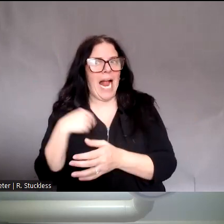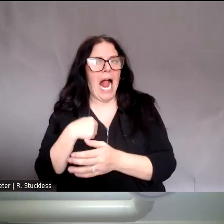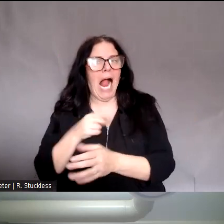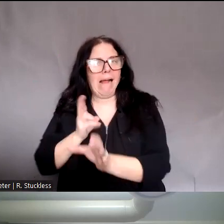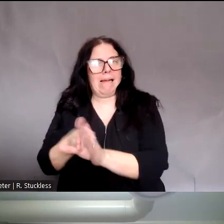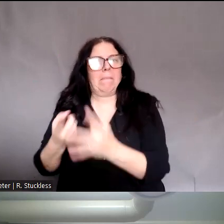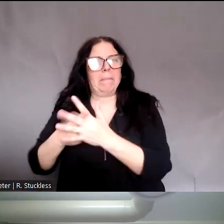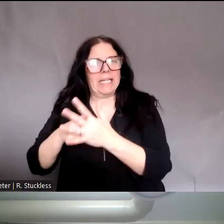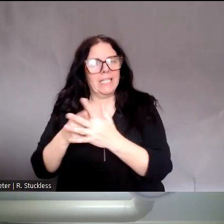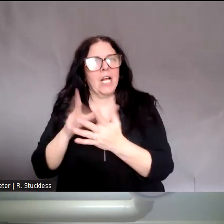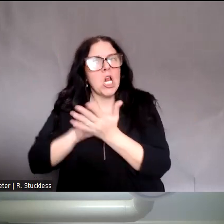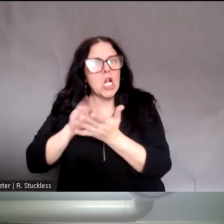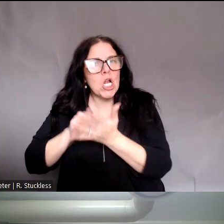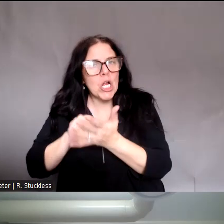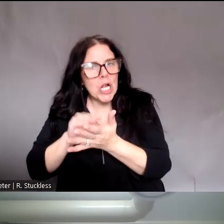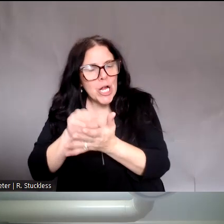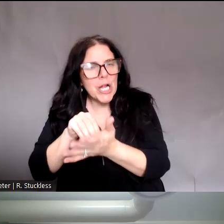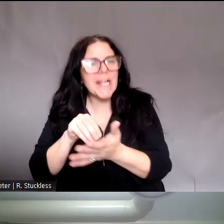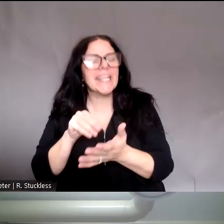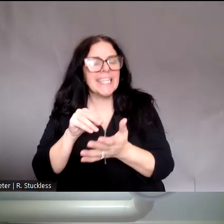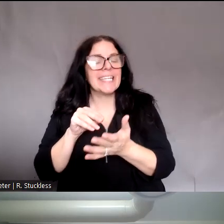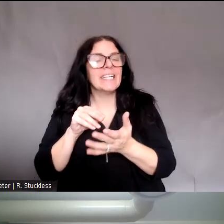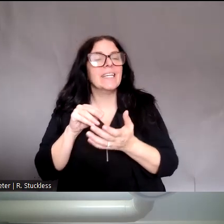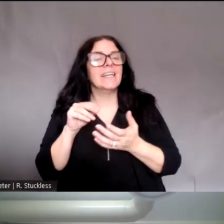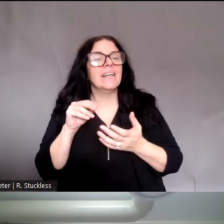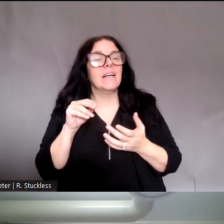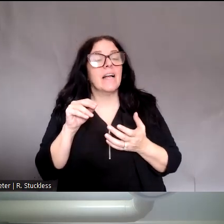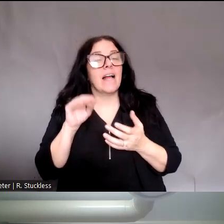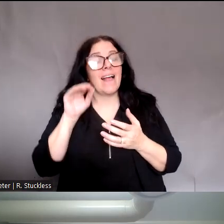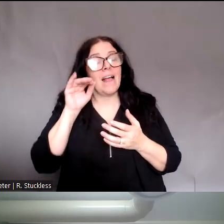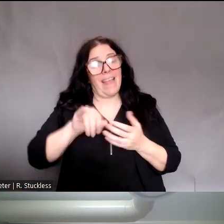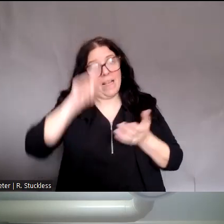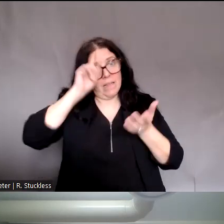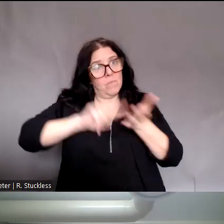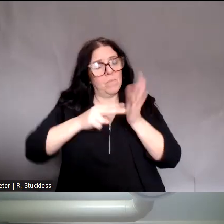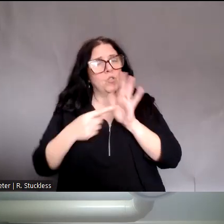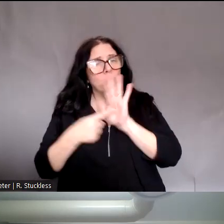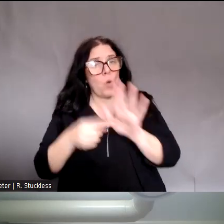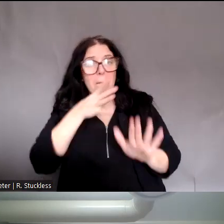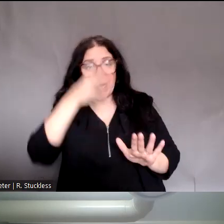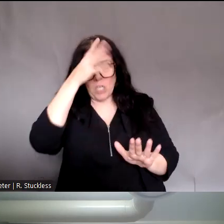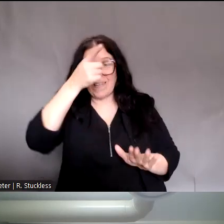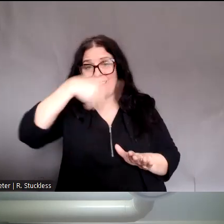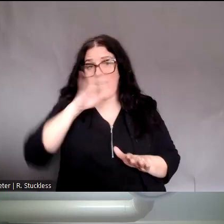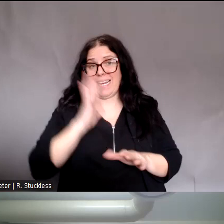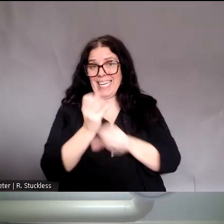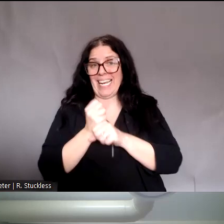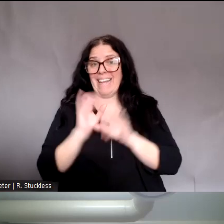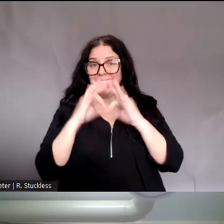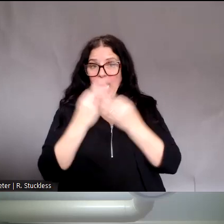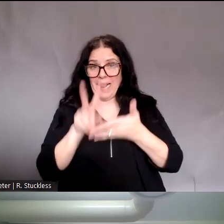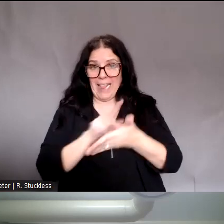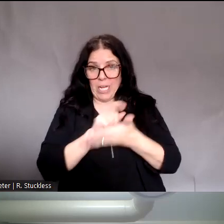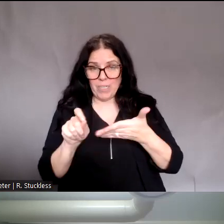um, as a way to show parents that in addition to the family literacy training that they were getting in the original Get